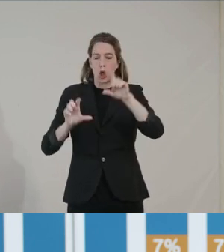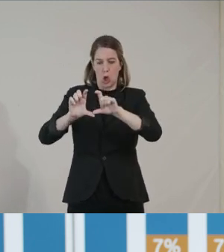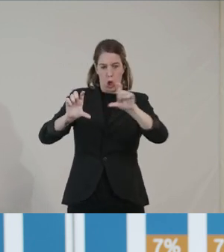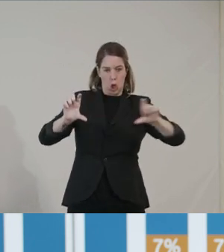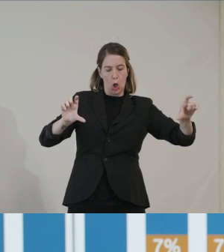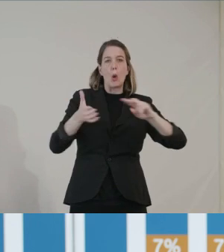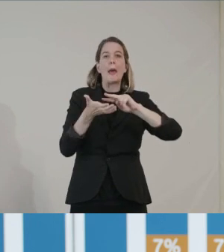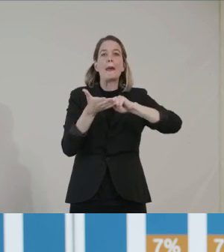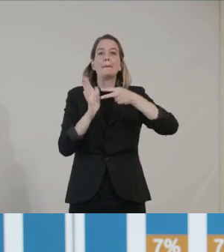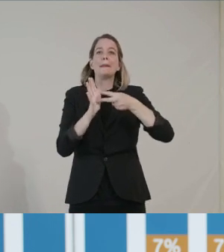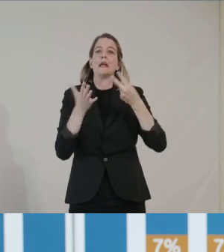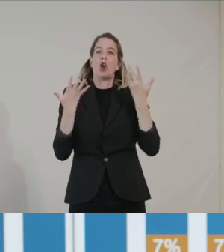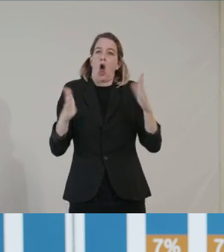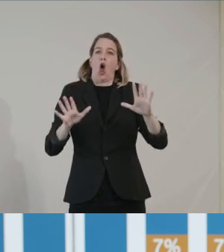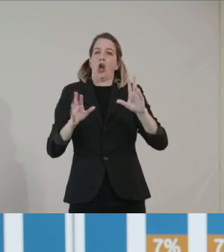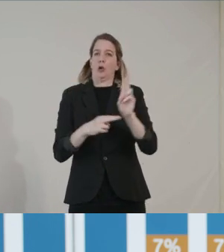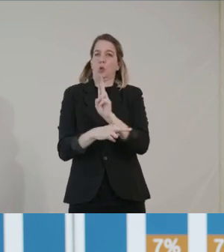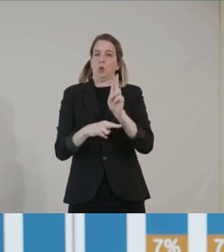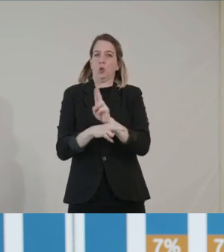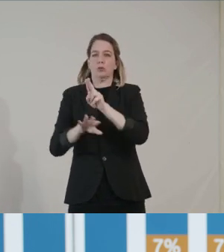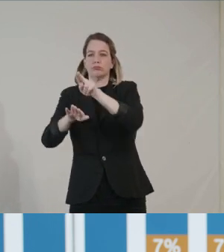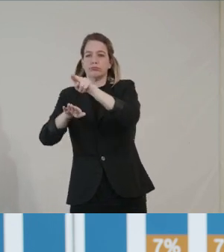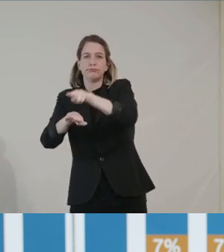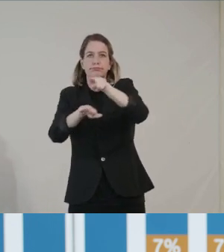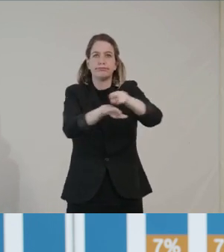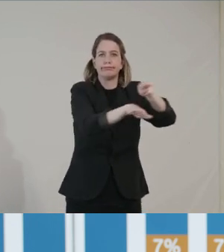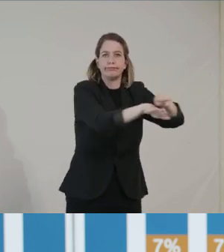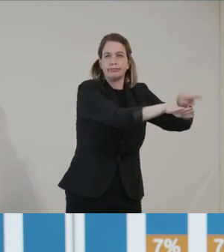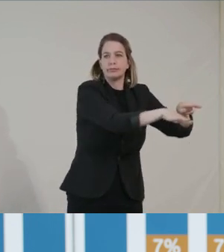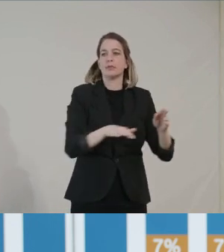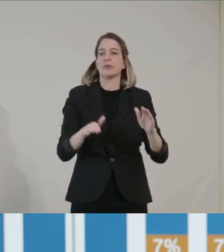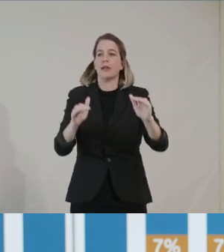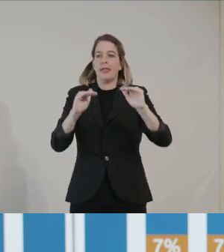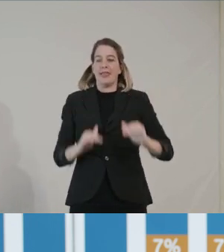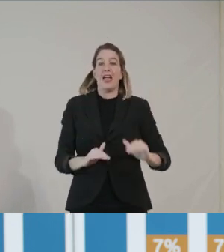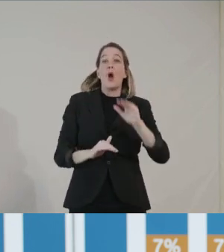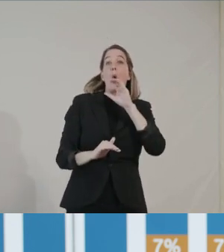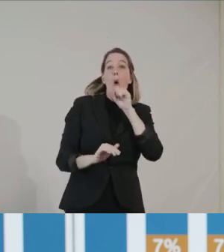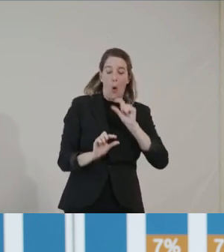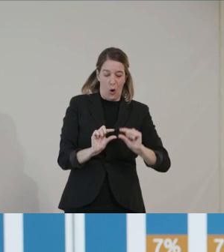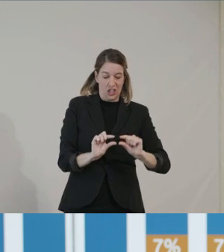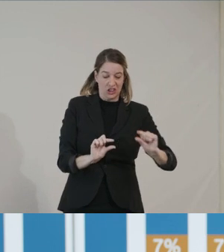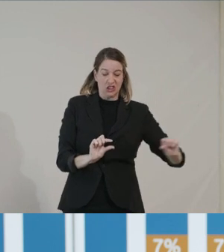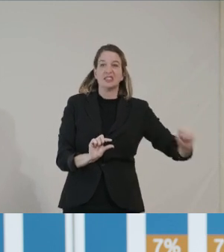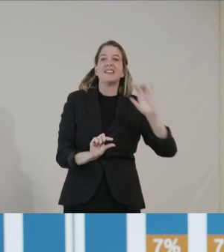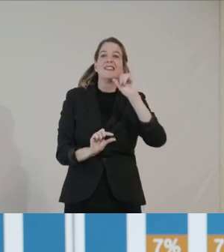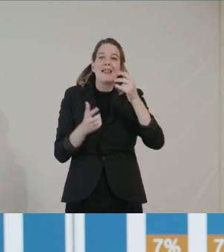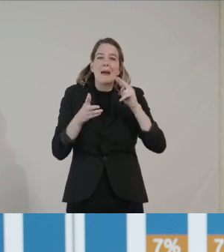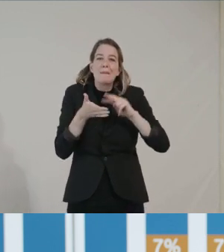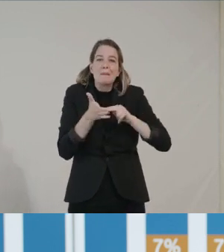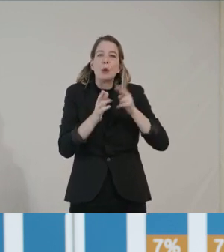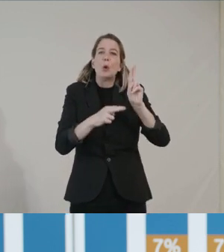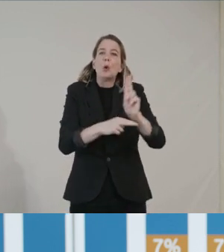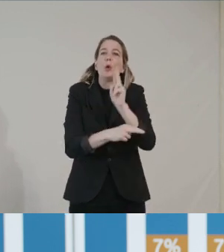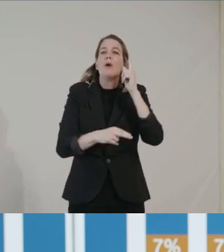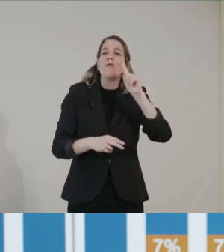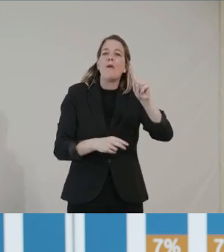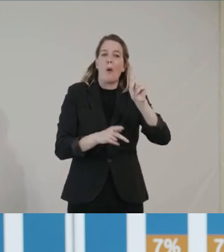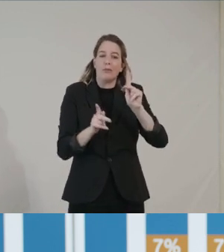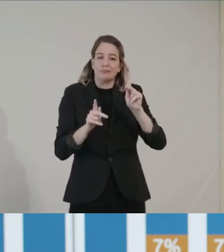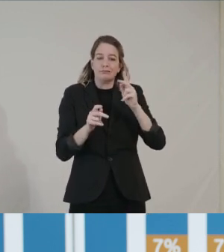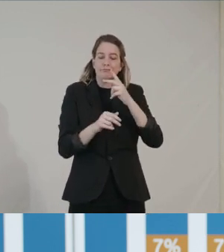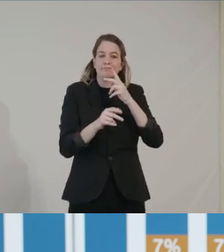inpatient beds used for COVID-19 patients. The takeaway on this slide, we have